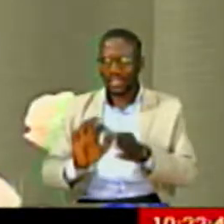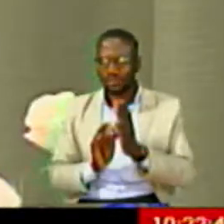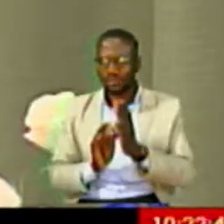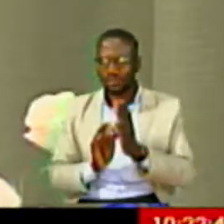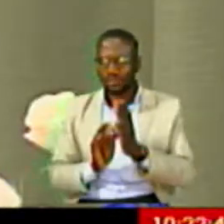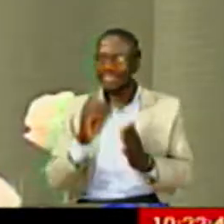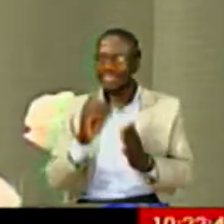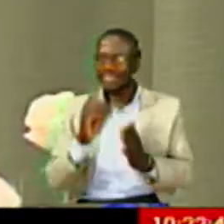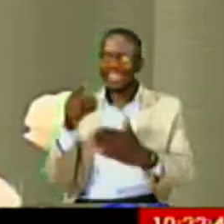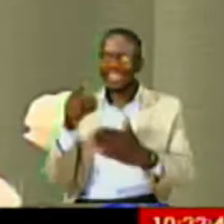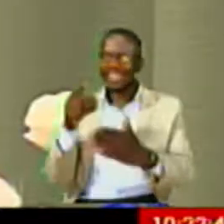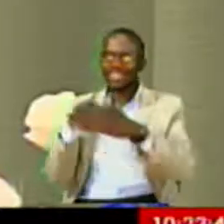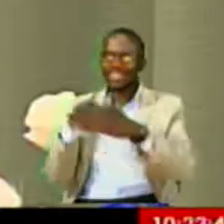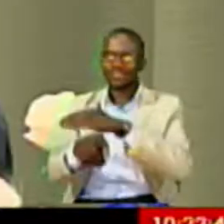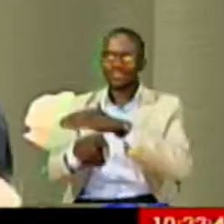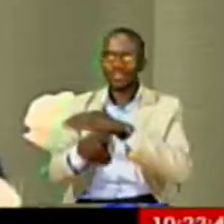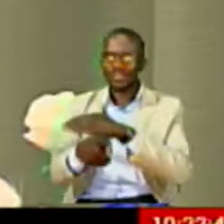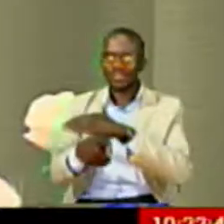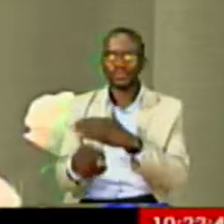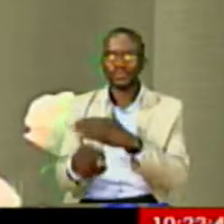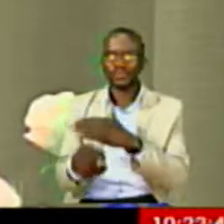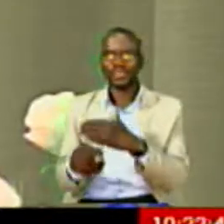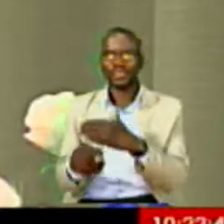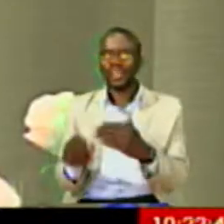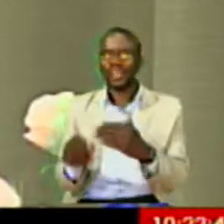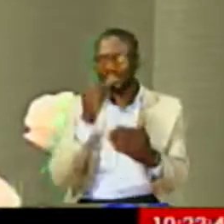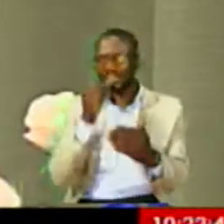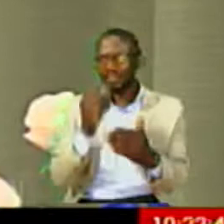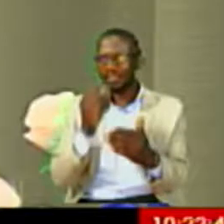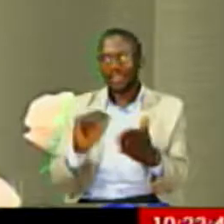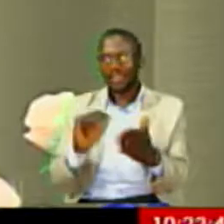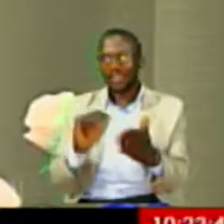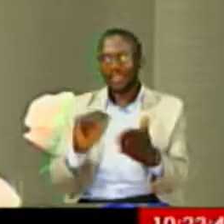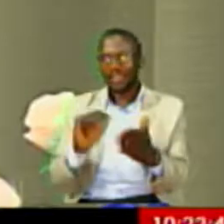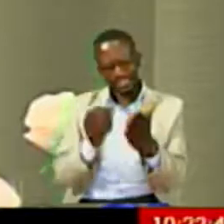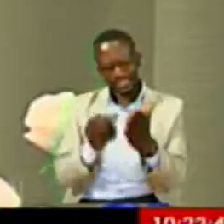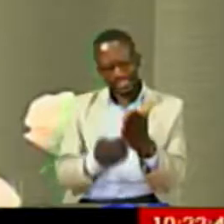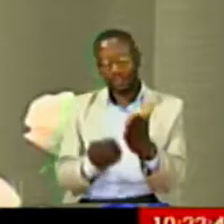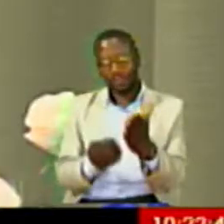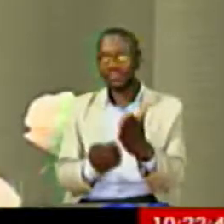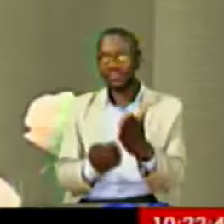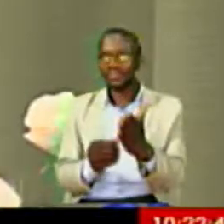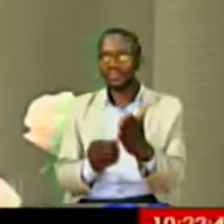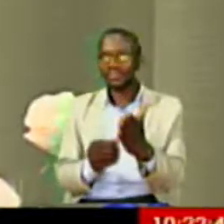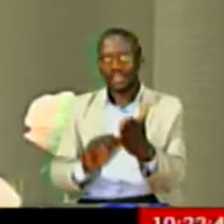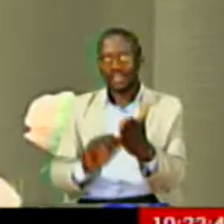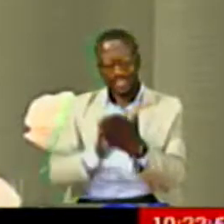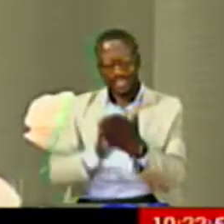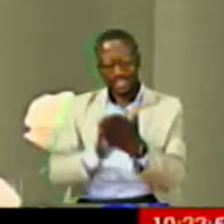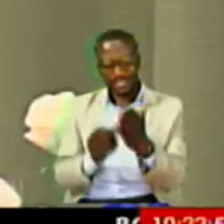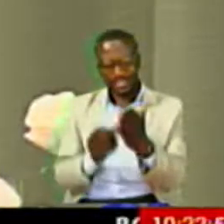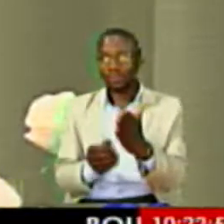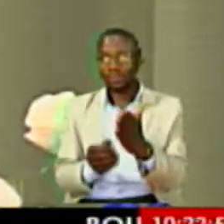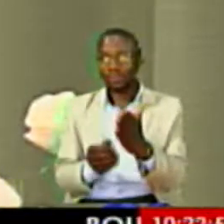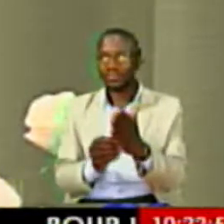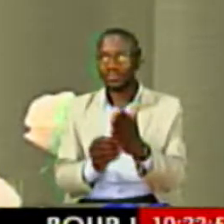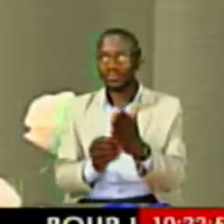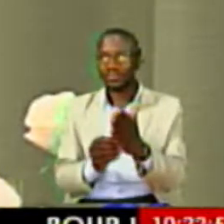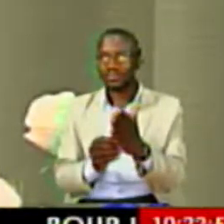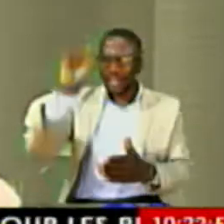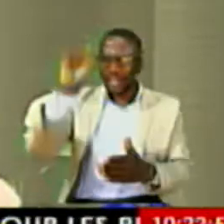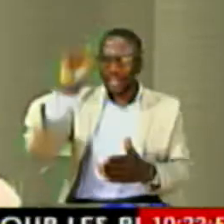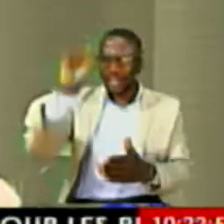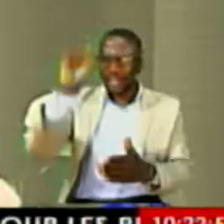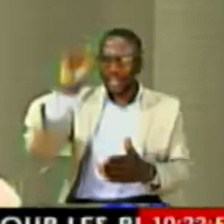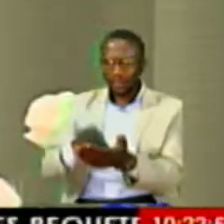toute la parole de Dieu. They may speak to us whatever we are reading of the word of God. It's the seed. Et cette semence. And this seed. Doit être planté